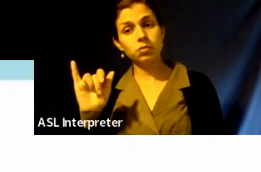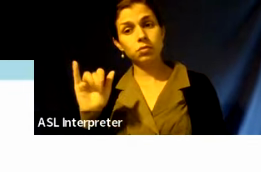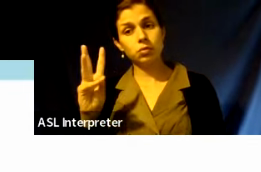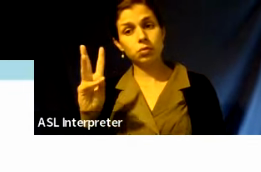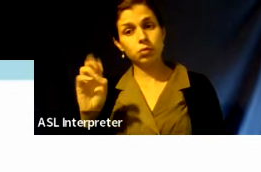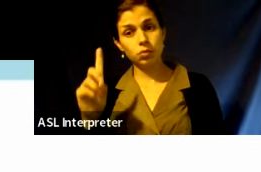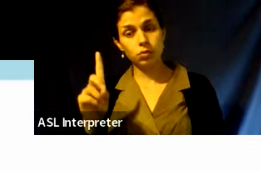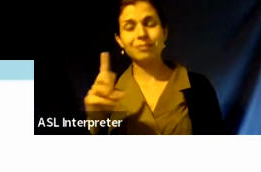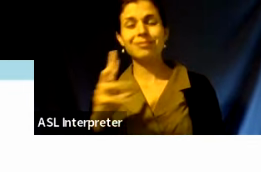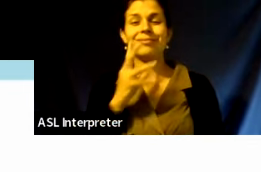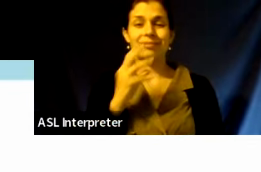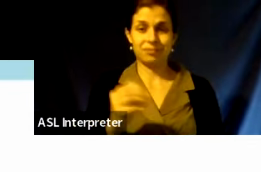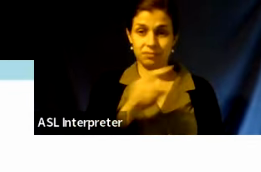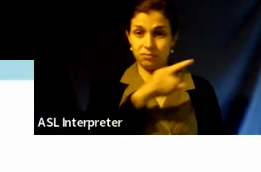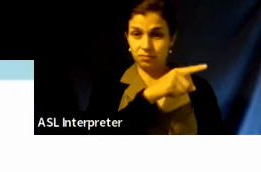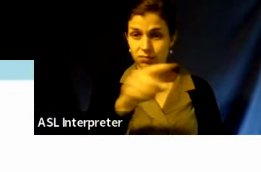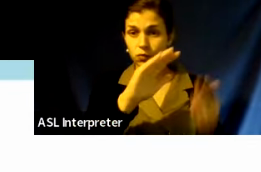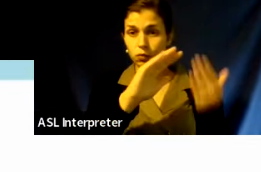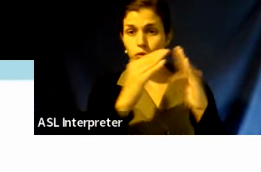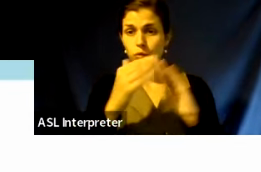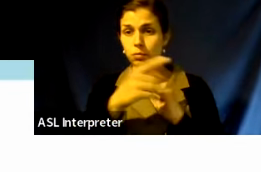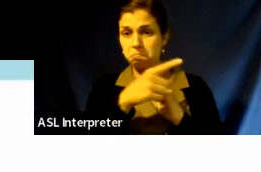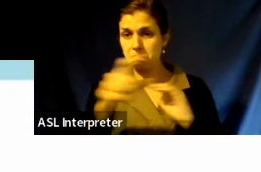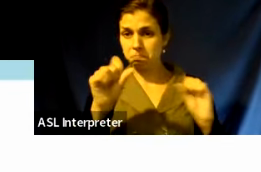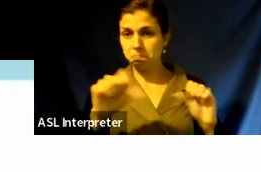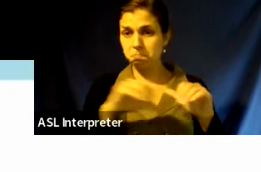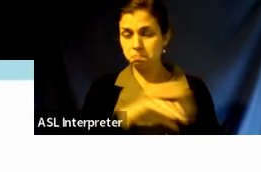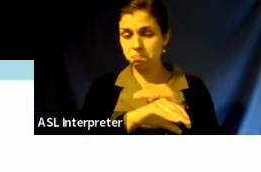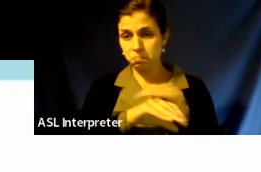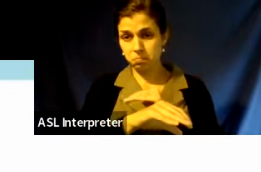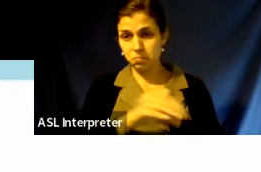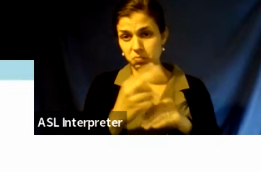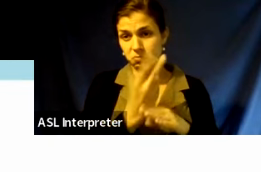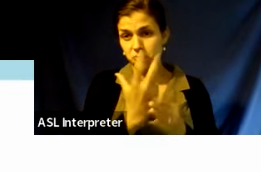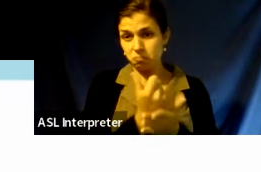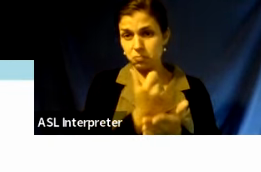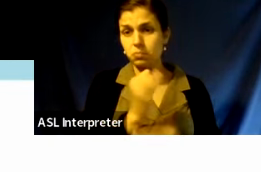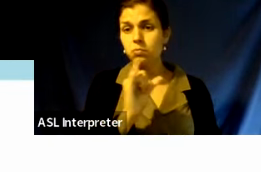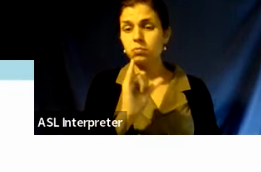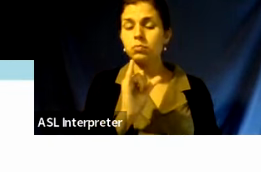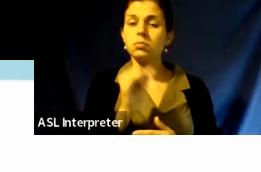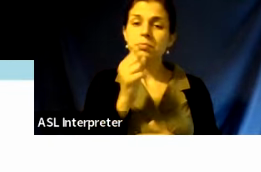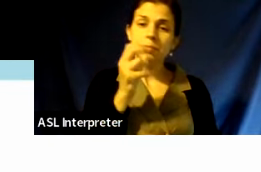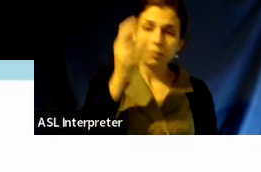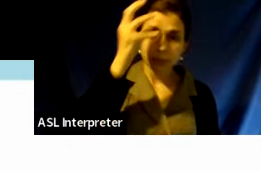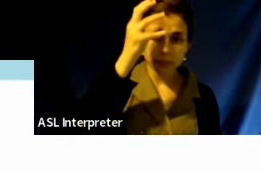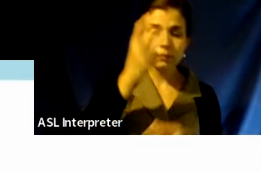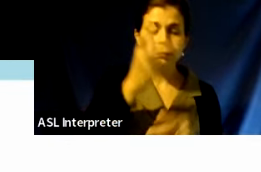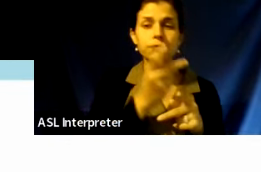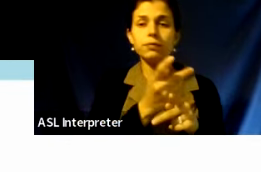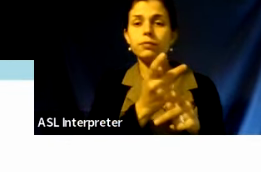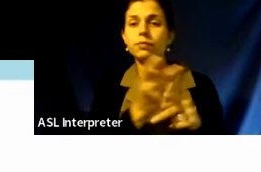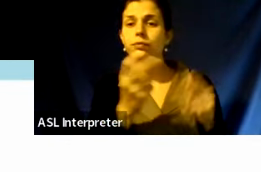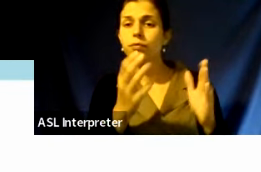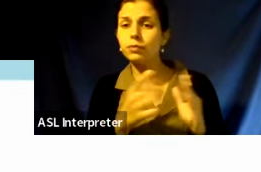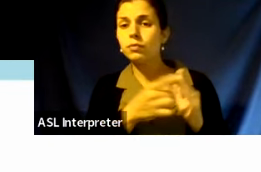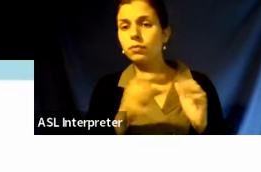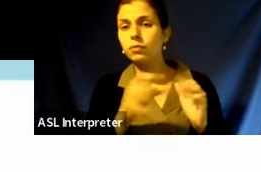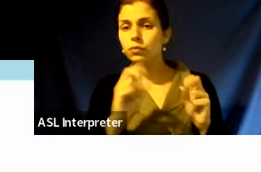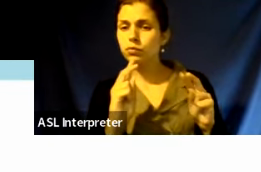community. One that's called Family Access that guardians, families can use to keep up on what's going on with